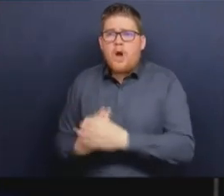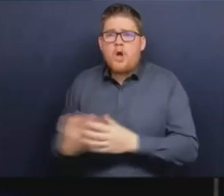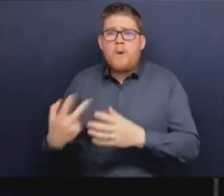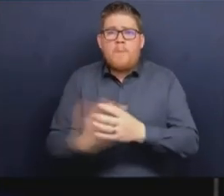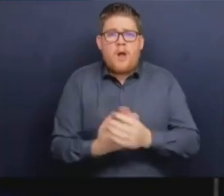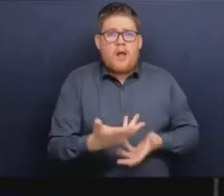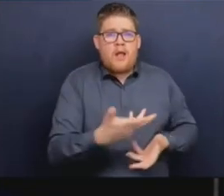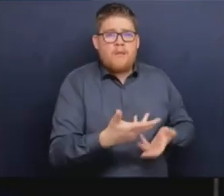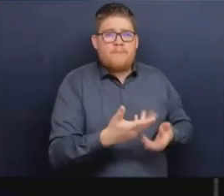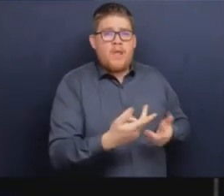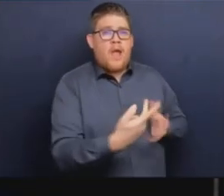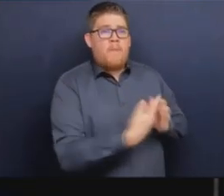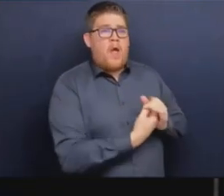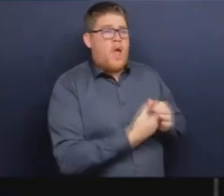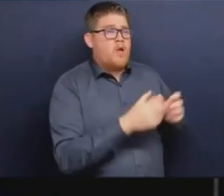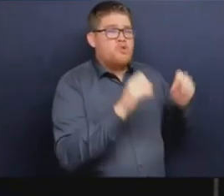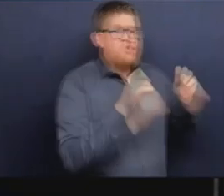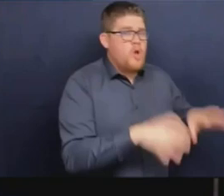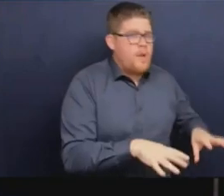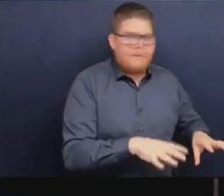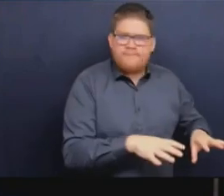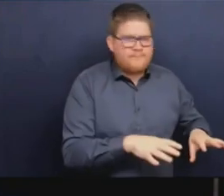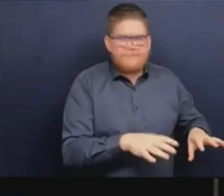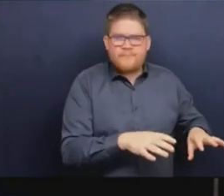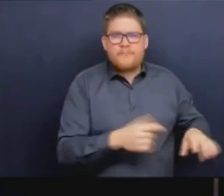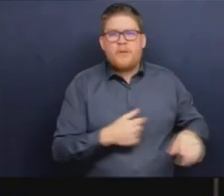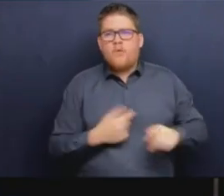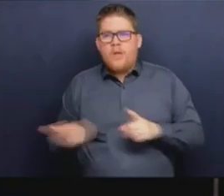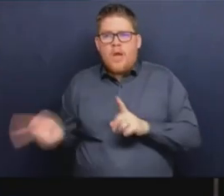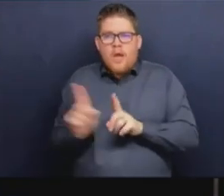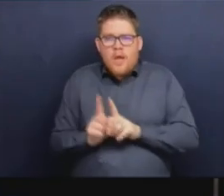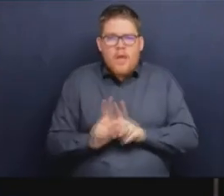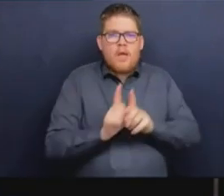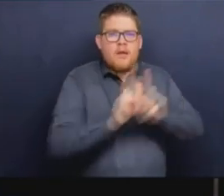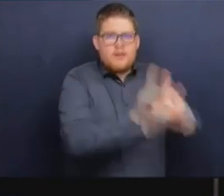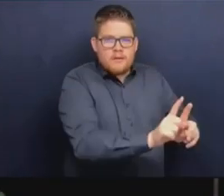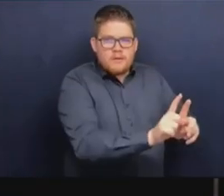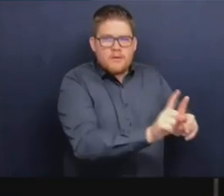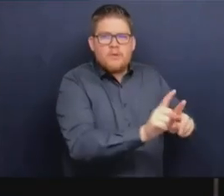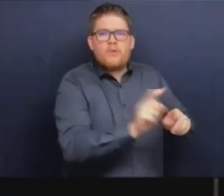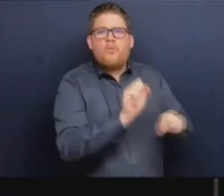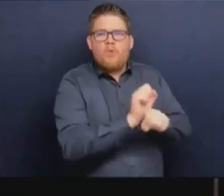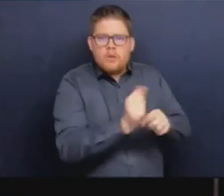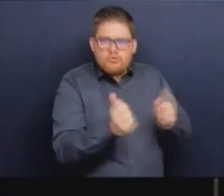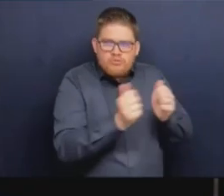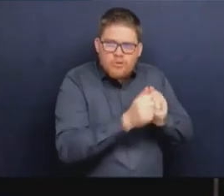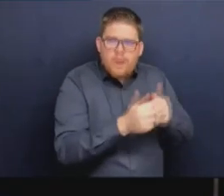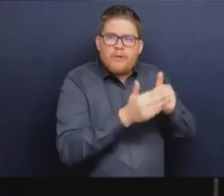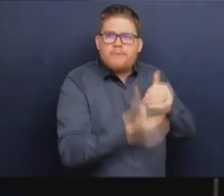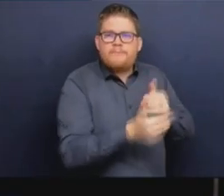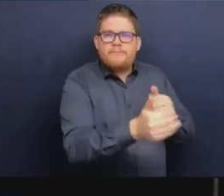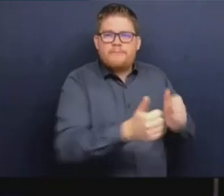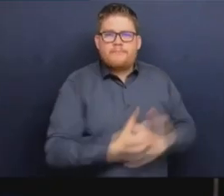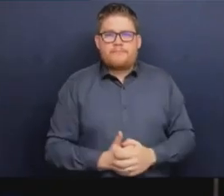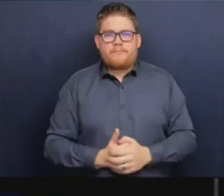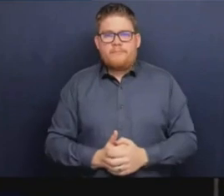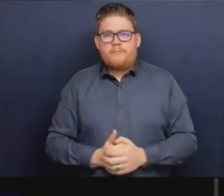legislation. That today is the first step. The work does not stop today. The work basically starts after the introduction of the data